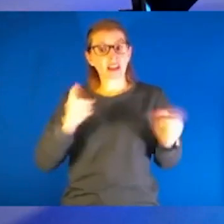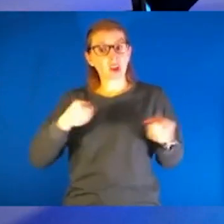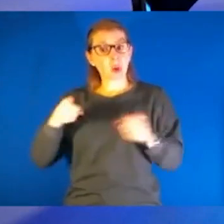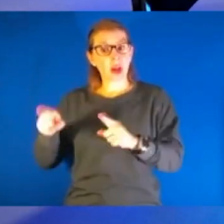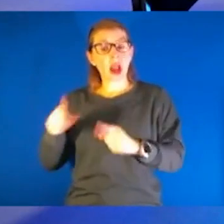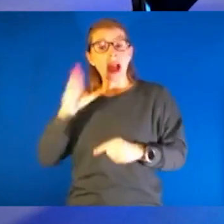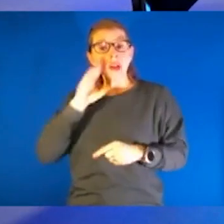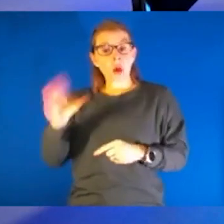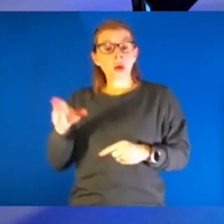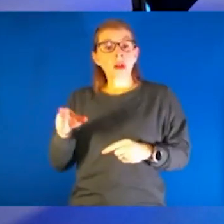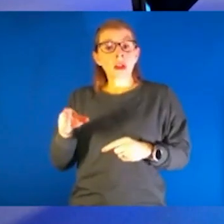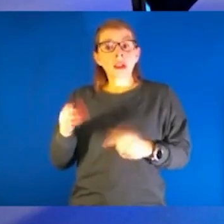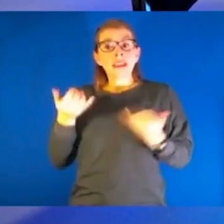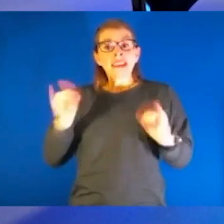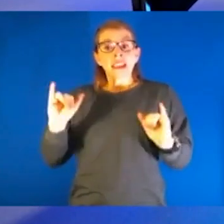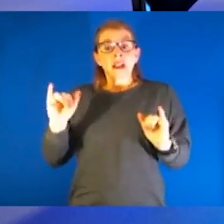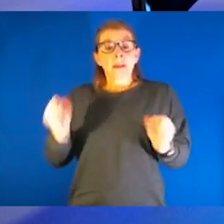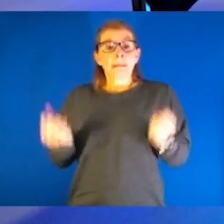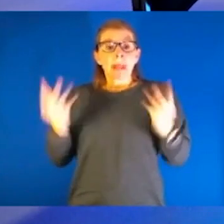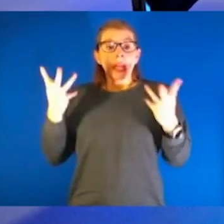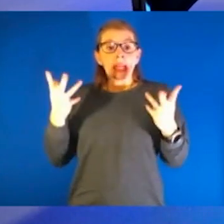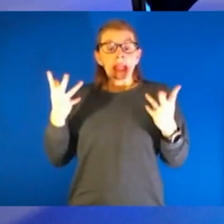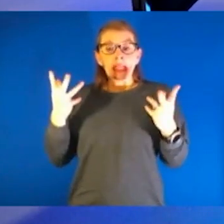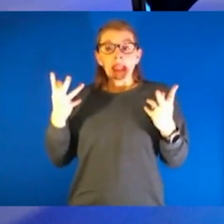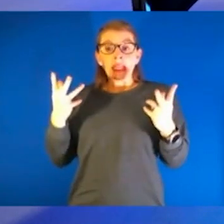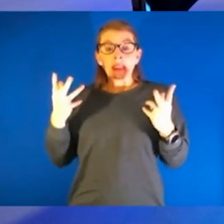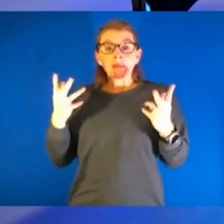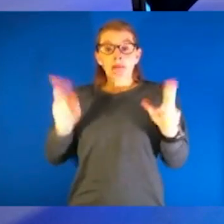of individuals that are just reluctant to